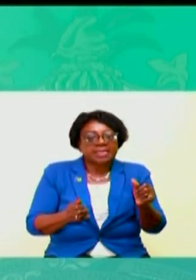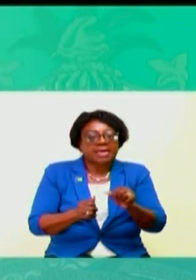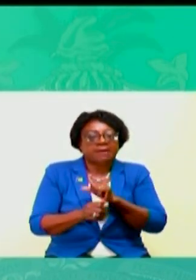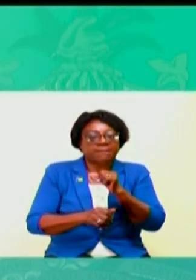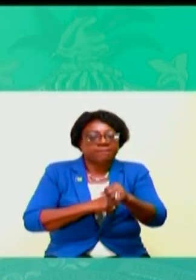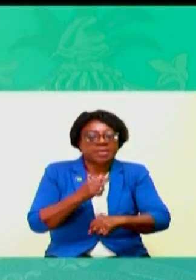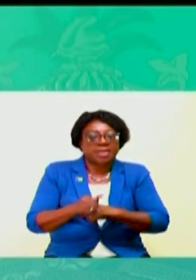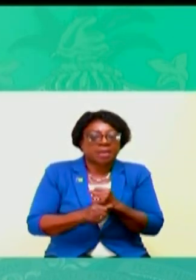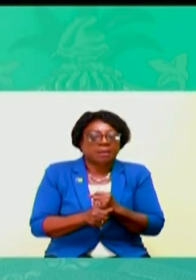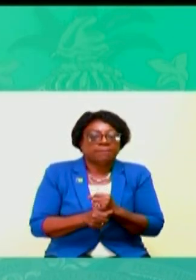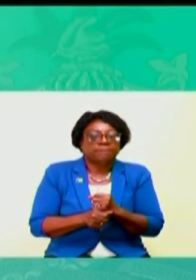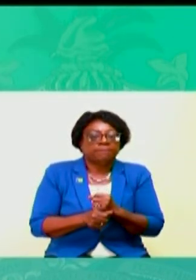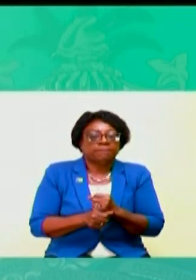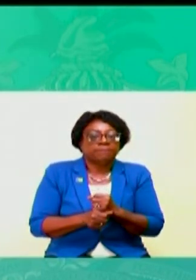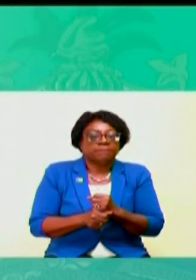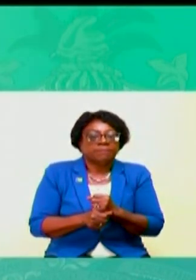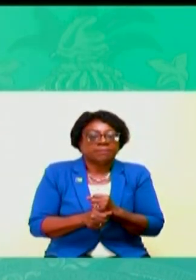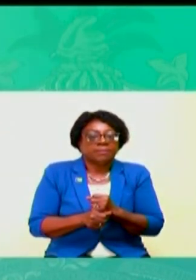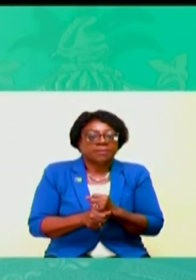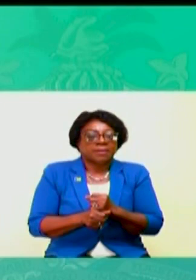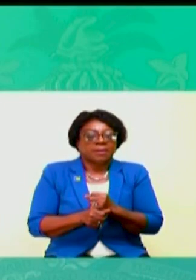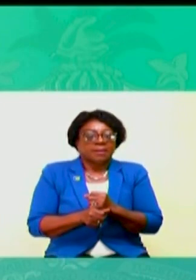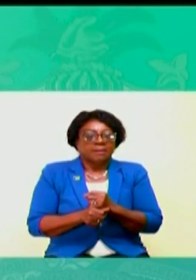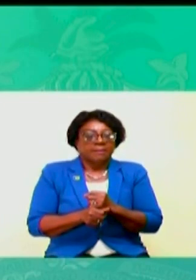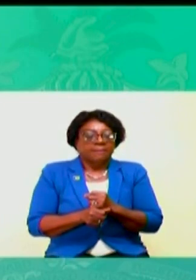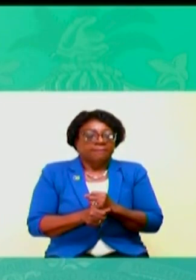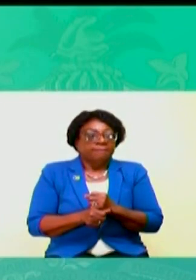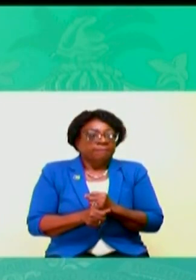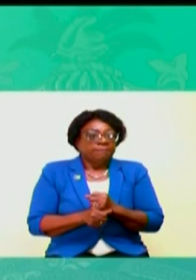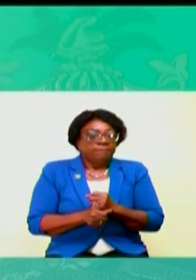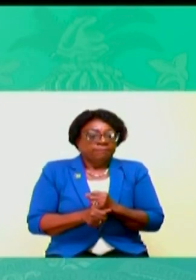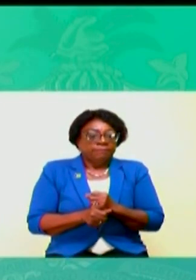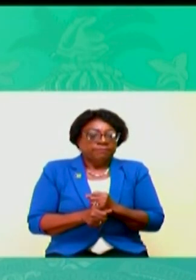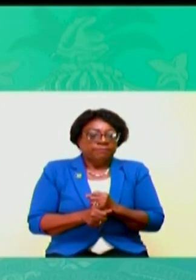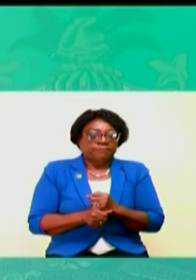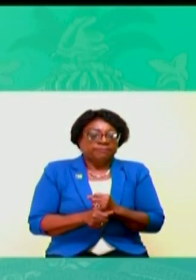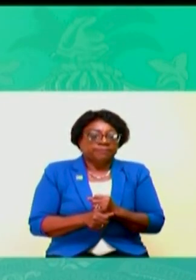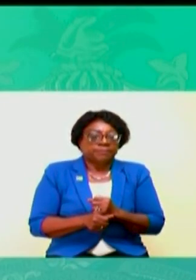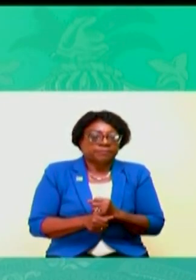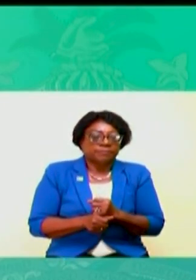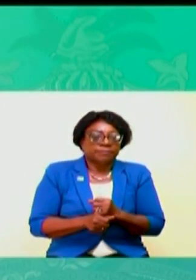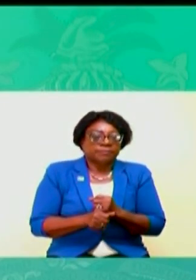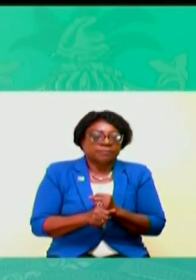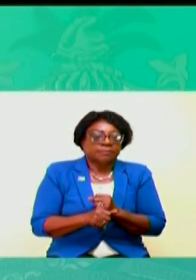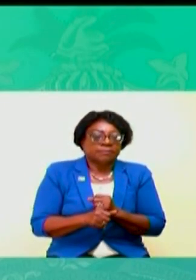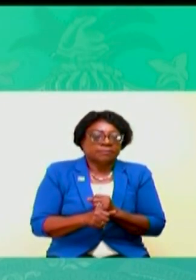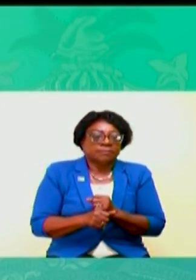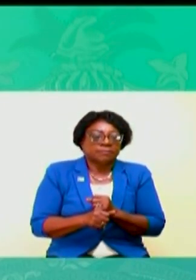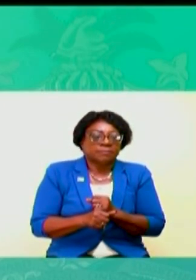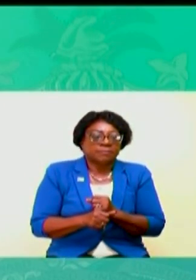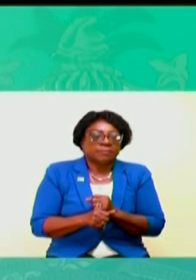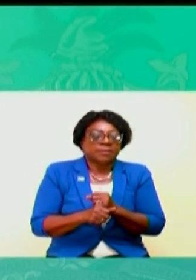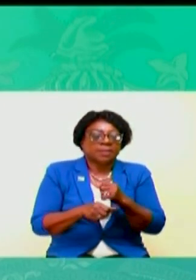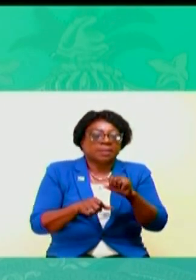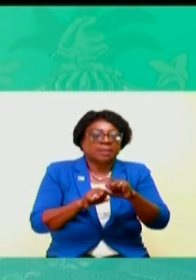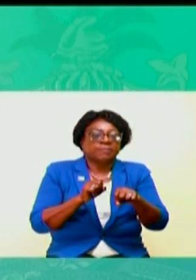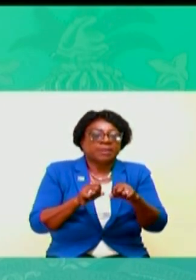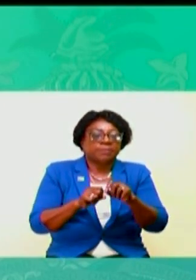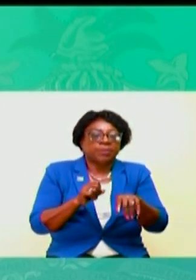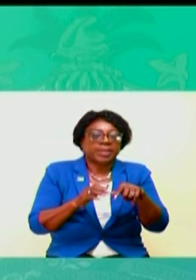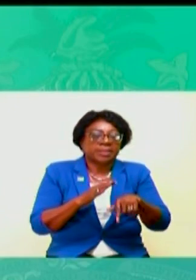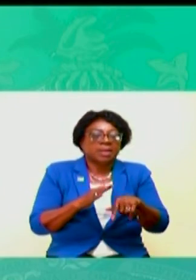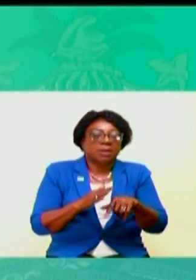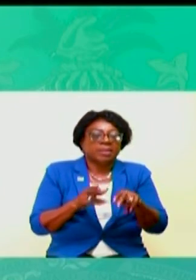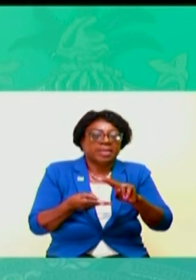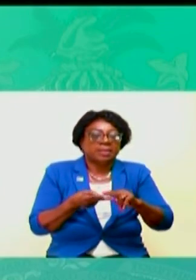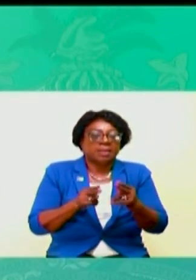My Lord. That's what they put in there? Any of the former cabinet ministers in here? You all realize this? Well, let me break it down in the